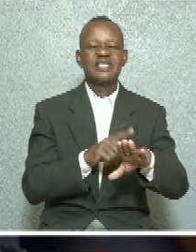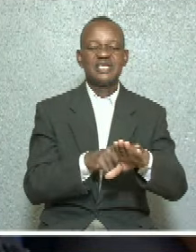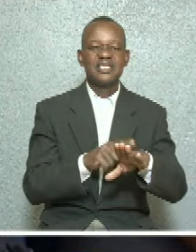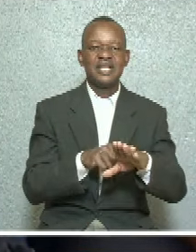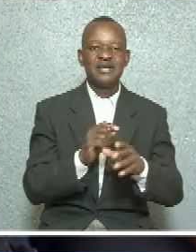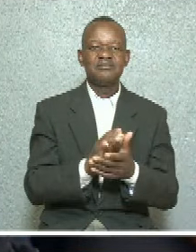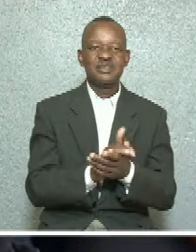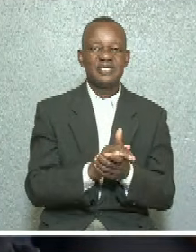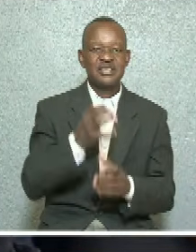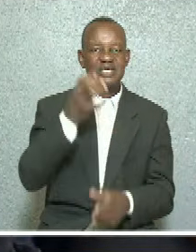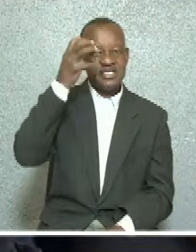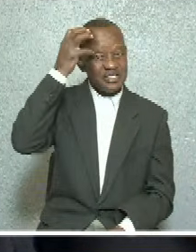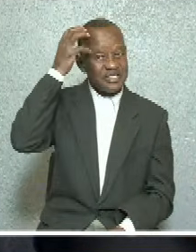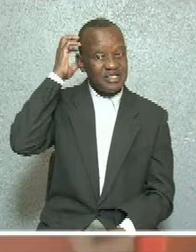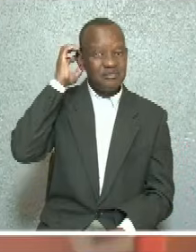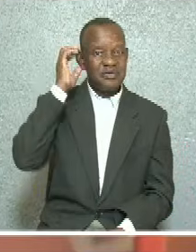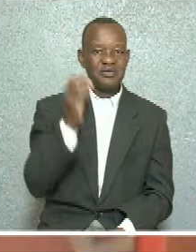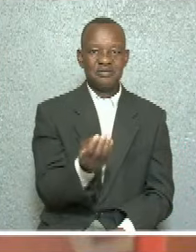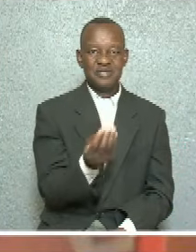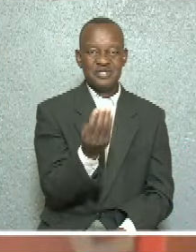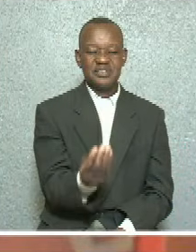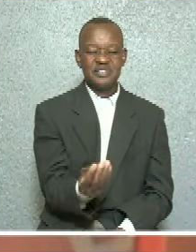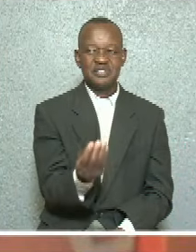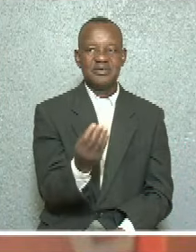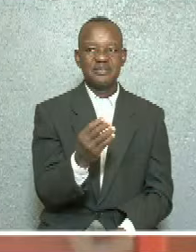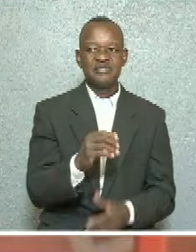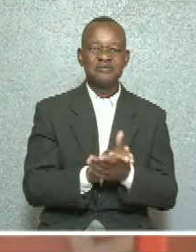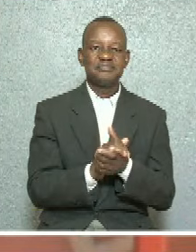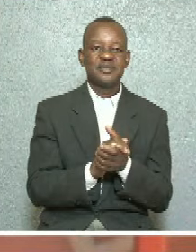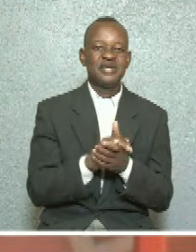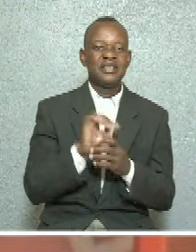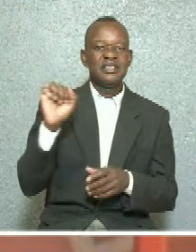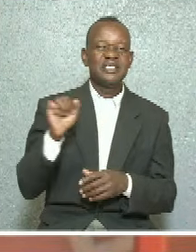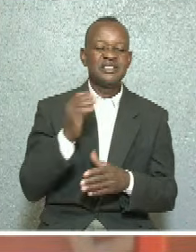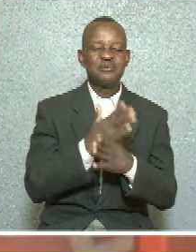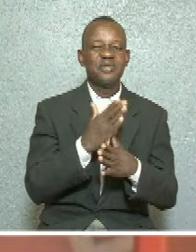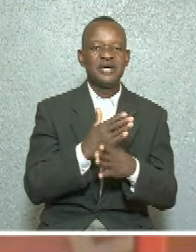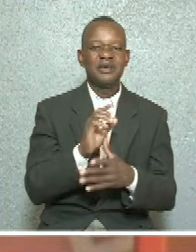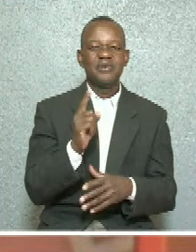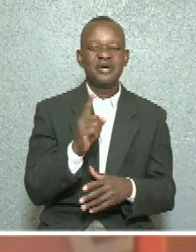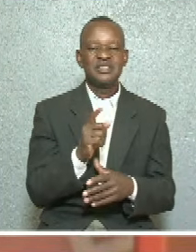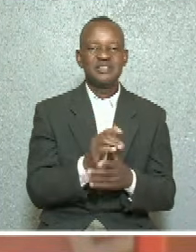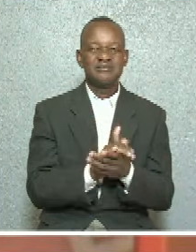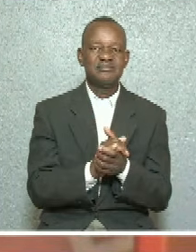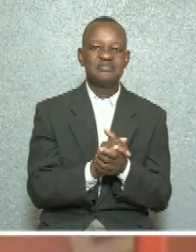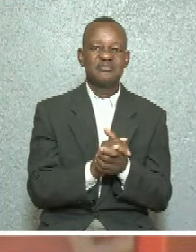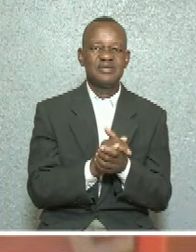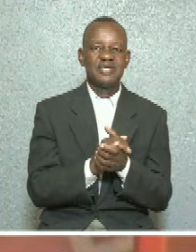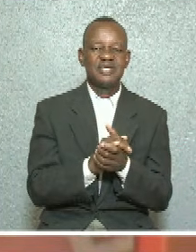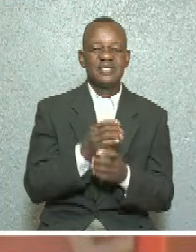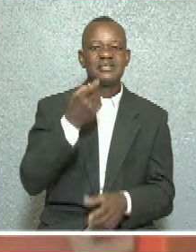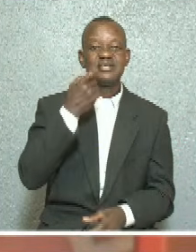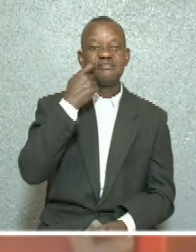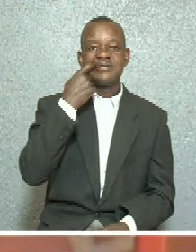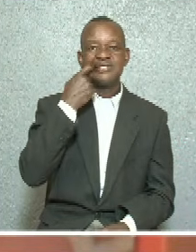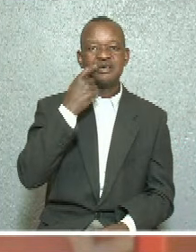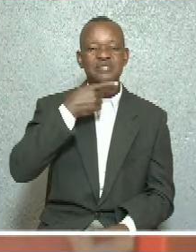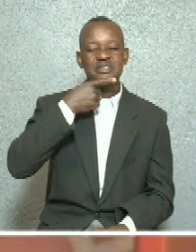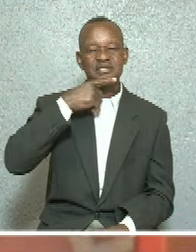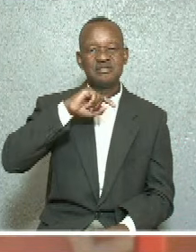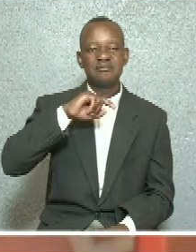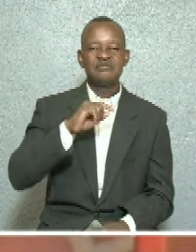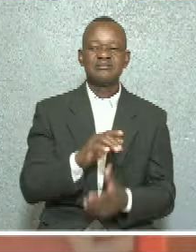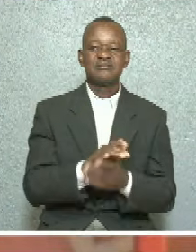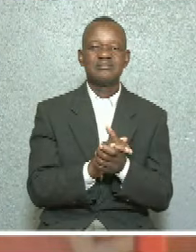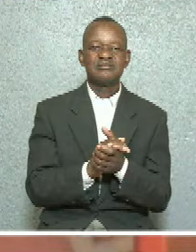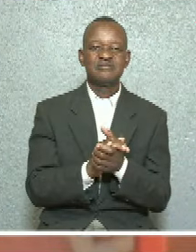When he was younger, I believe he was a fisherman at some point, correct? Yeah, yeah. Yes, he was